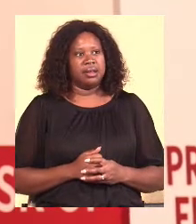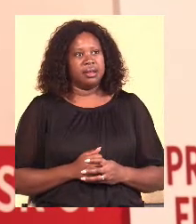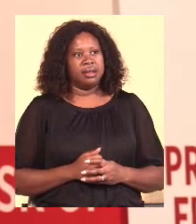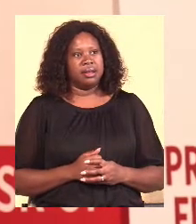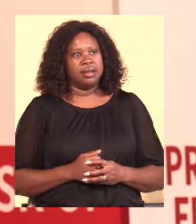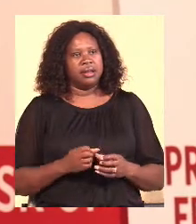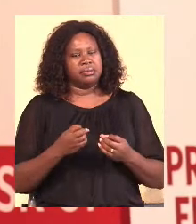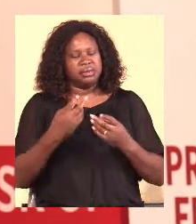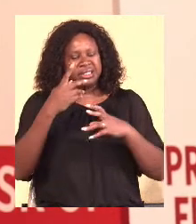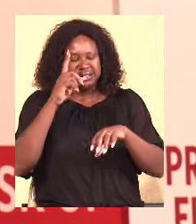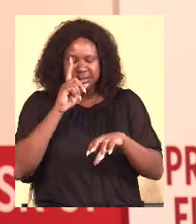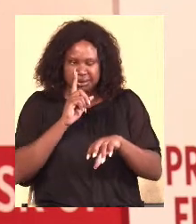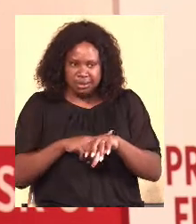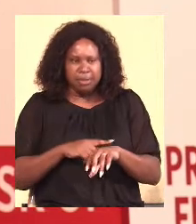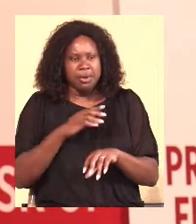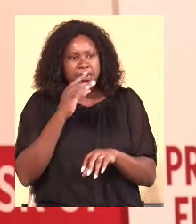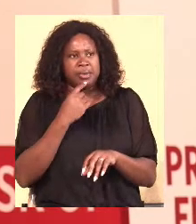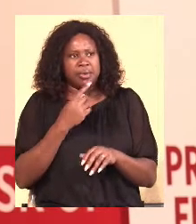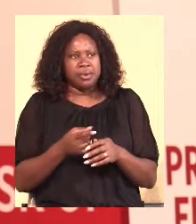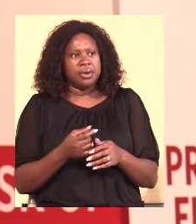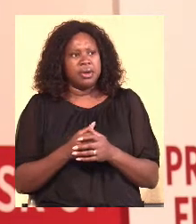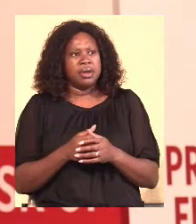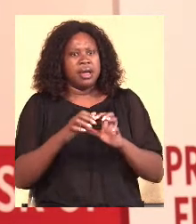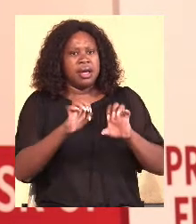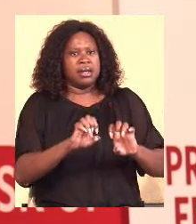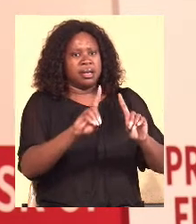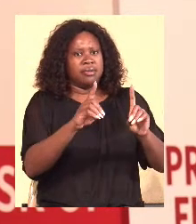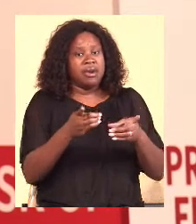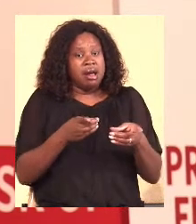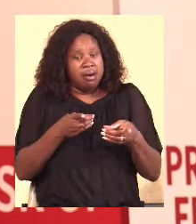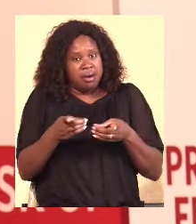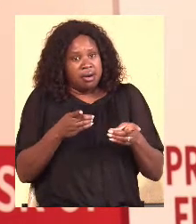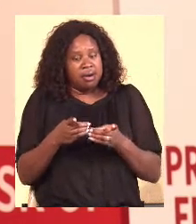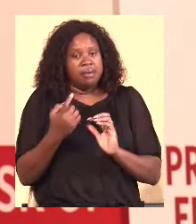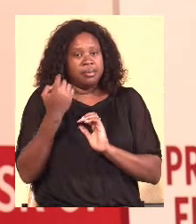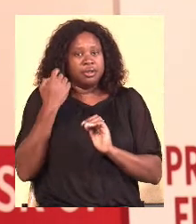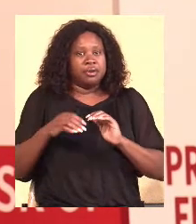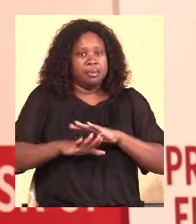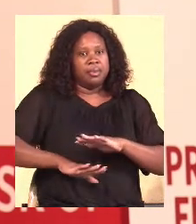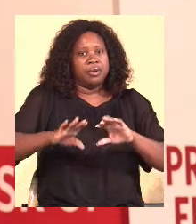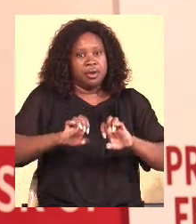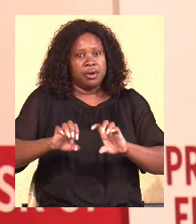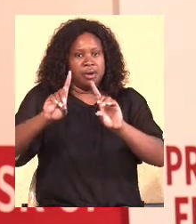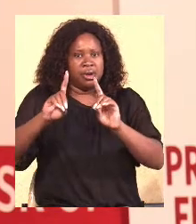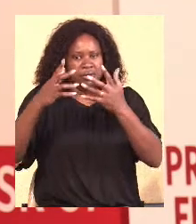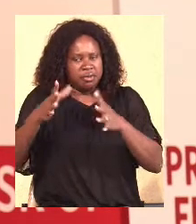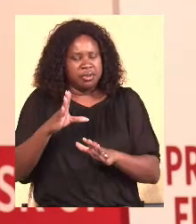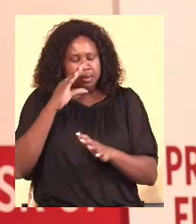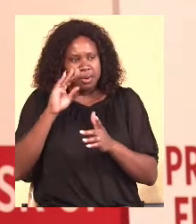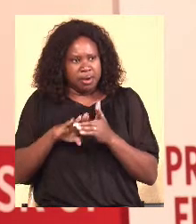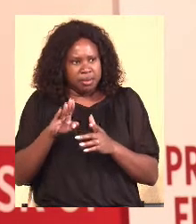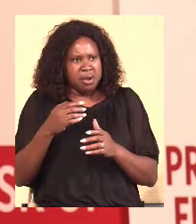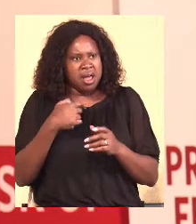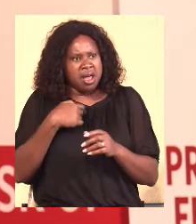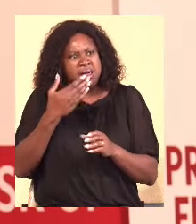repeatedly said. The Executive Director of the Ministry of Basic Education has spoken about it. I previously